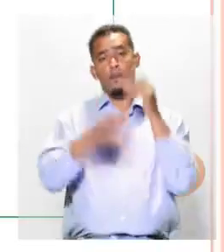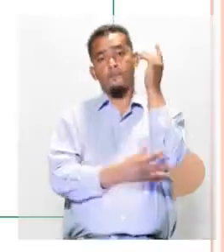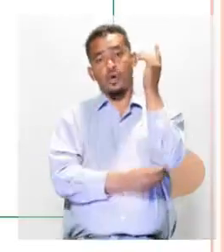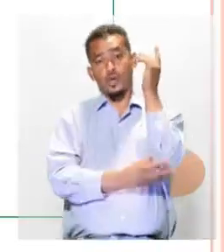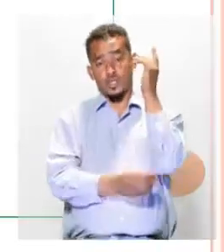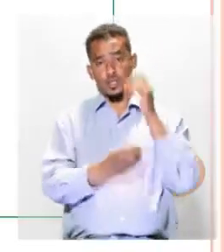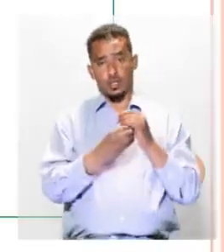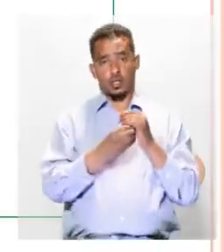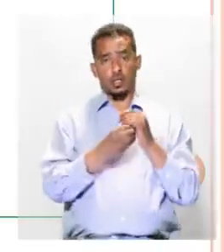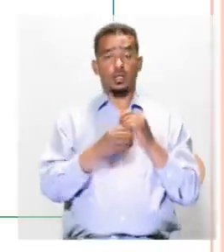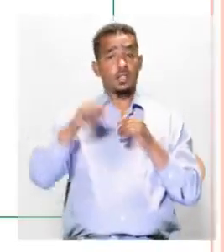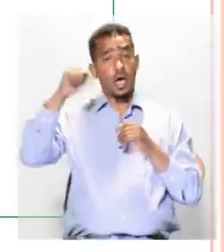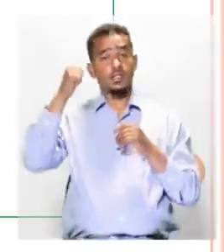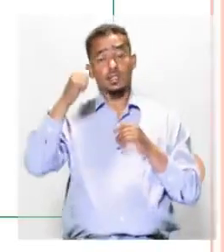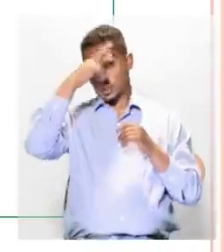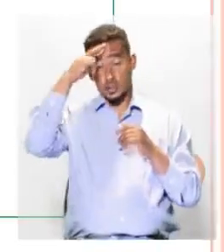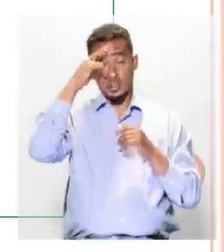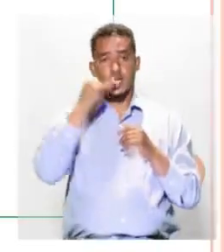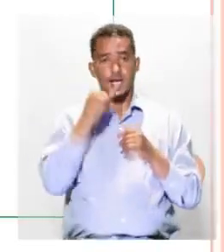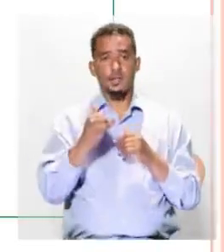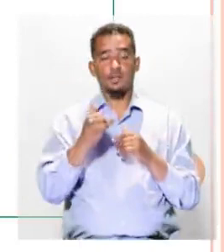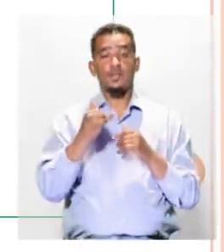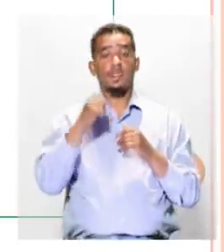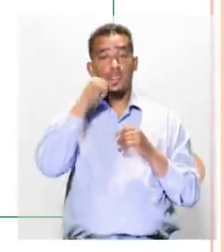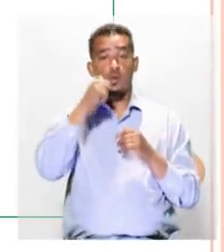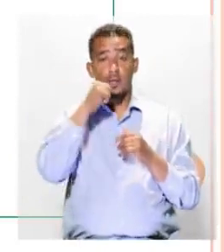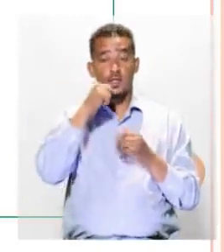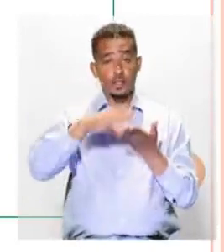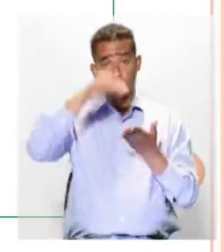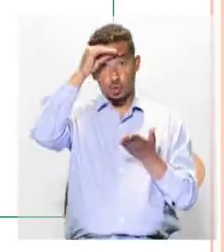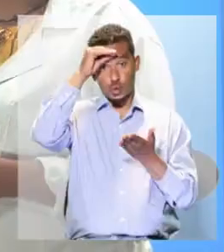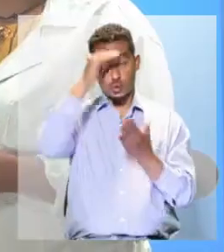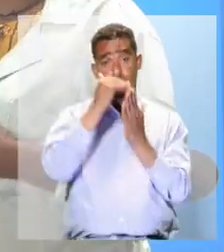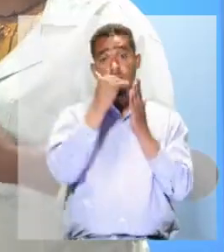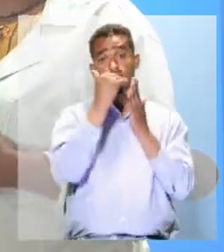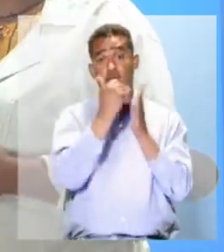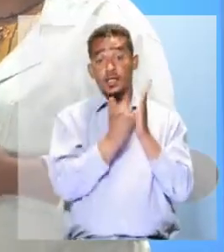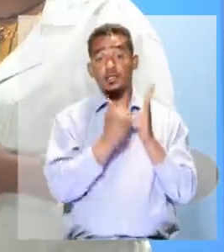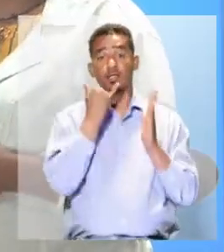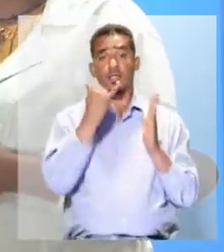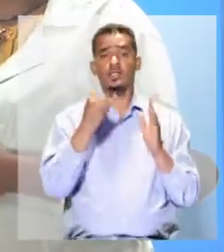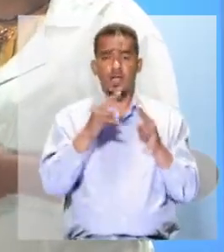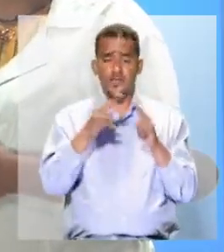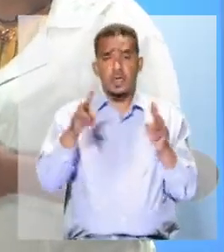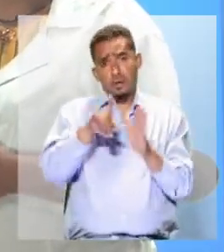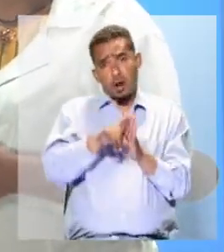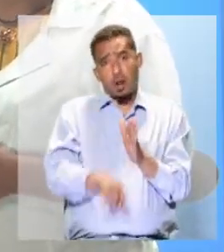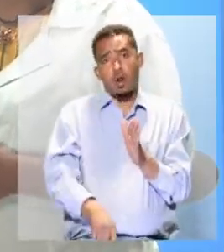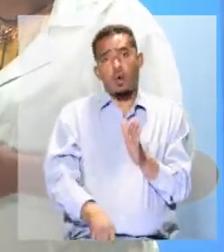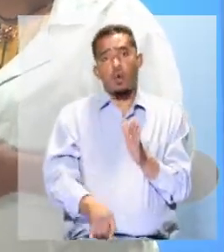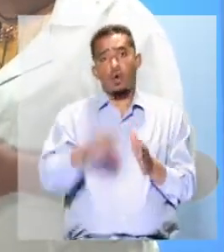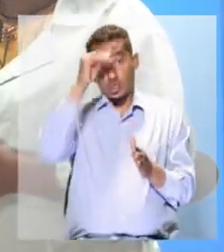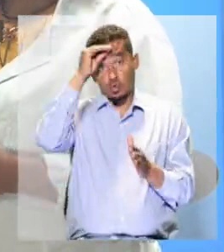stickers. And the other reason is the woman education status. They have low status of